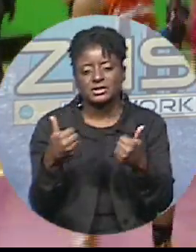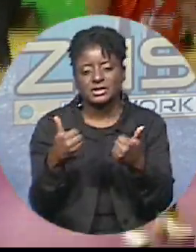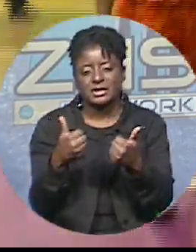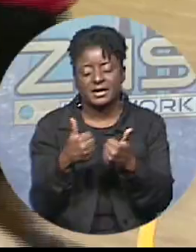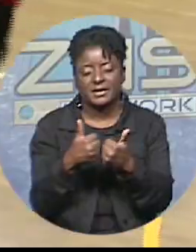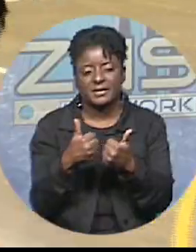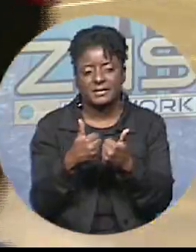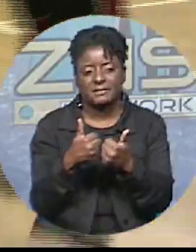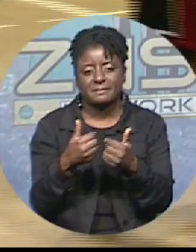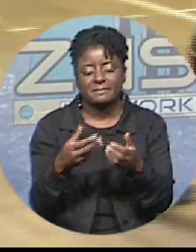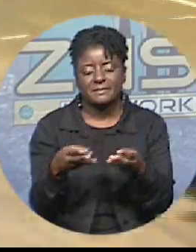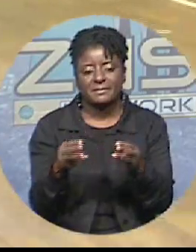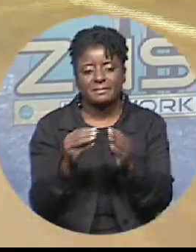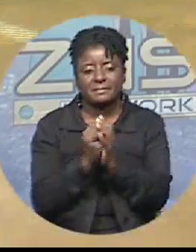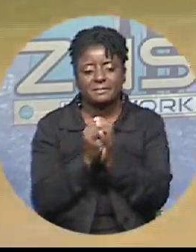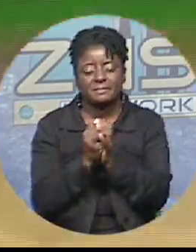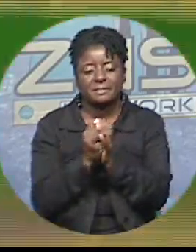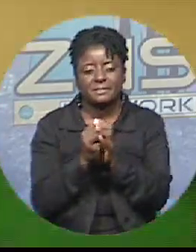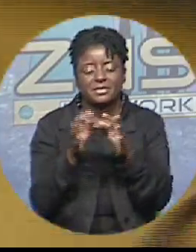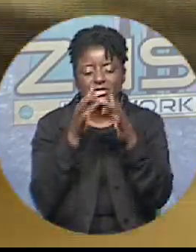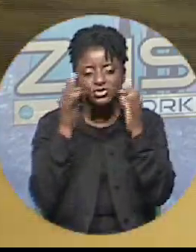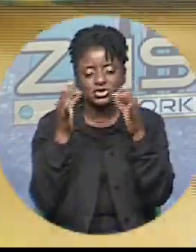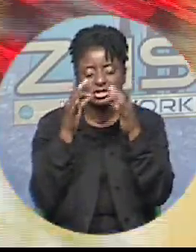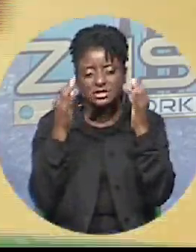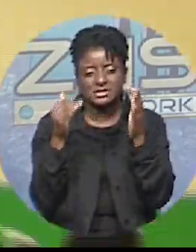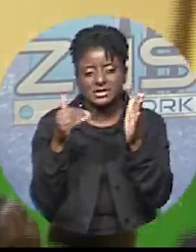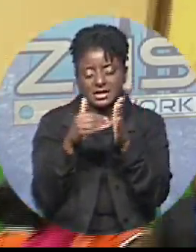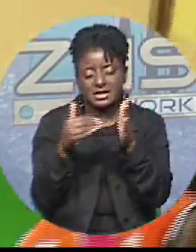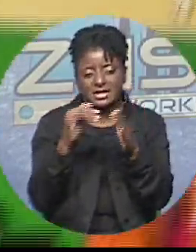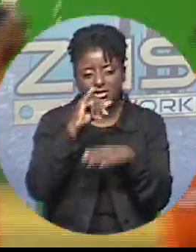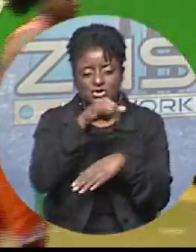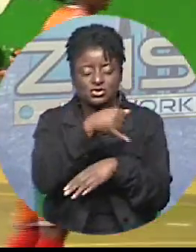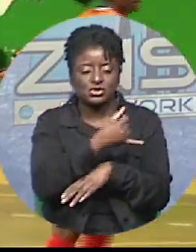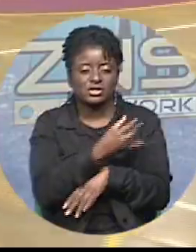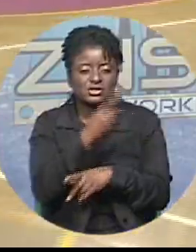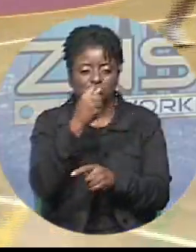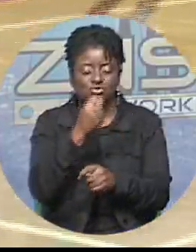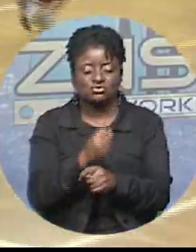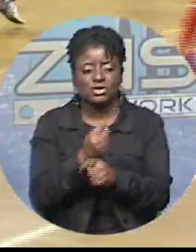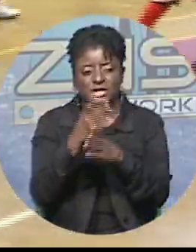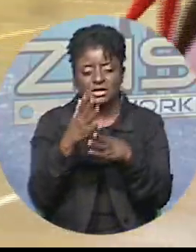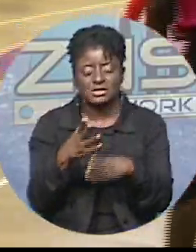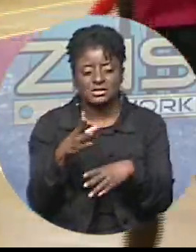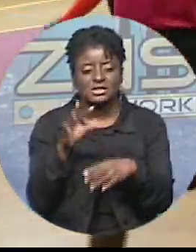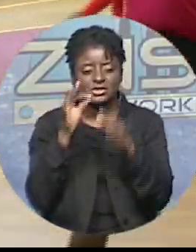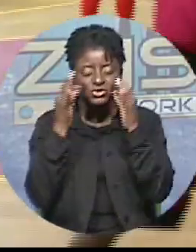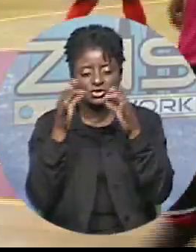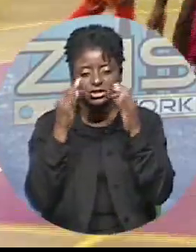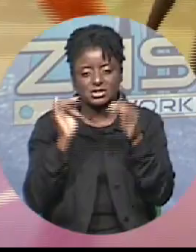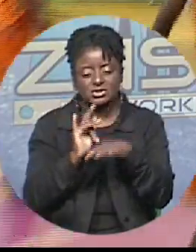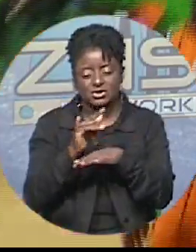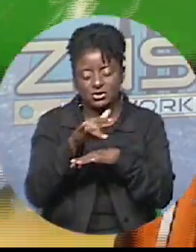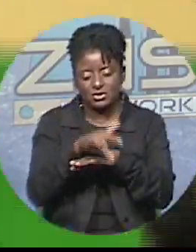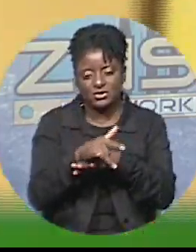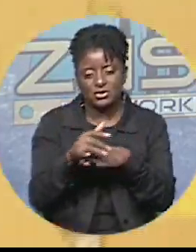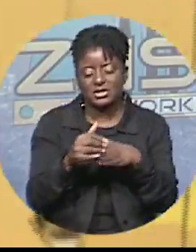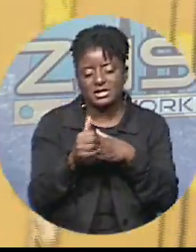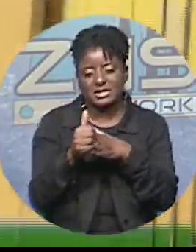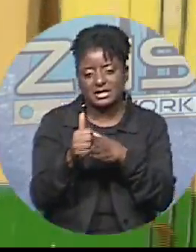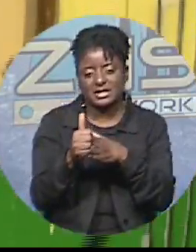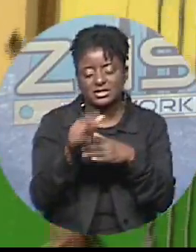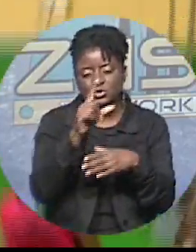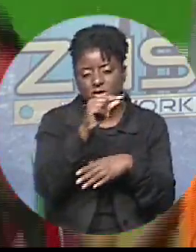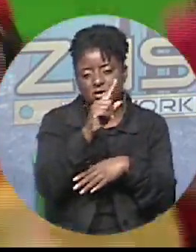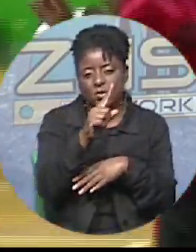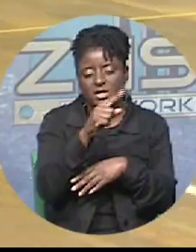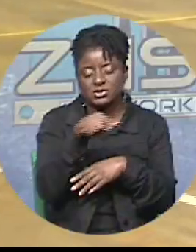Career Builders Cheetahs up against the 4th-seeded Johnson Truckers. The Cheetahs jumped out to an early 21-14 lead after the first